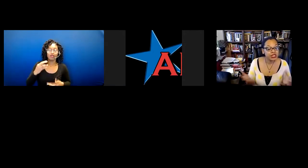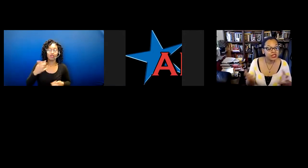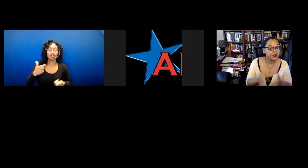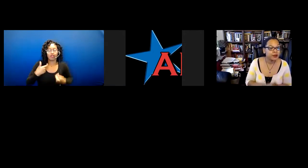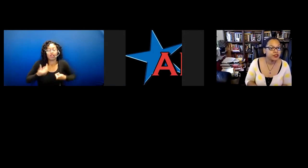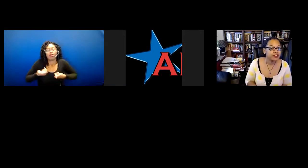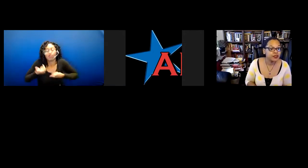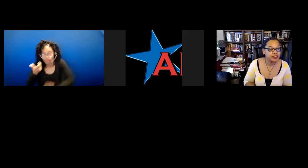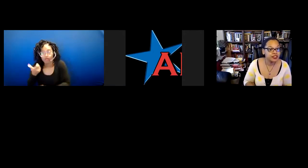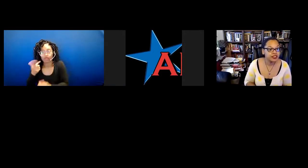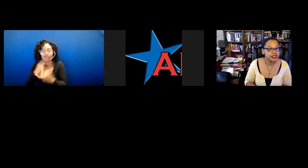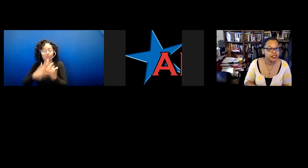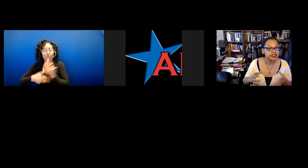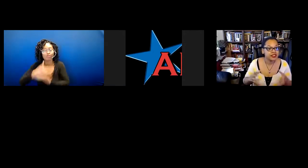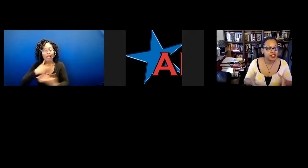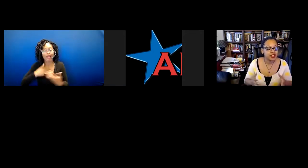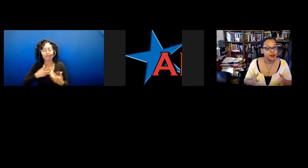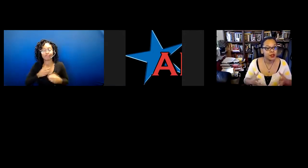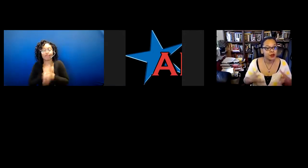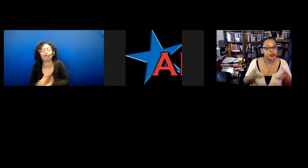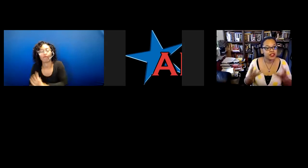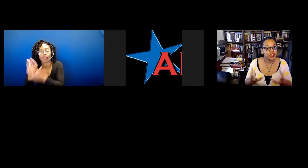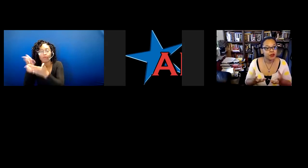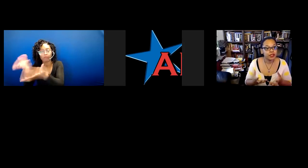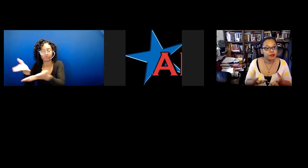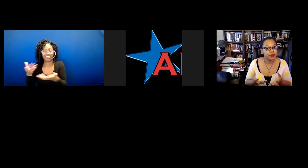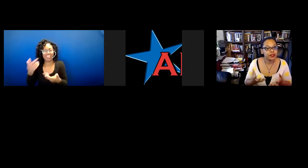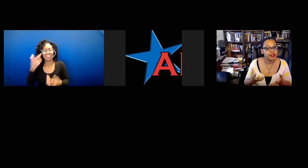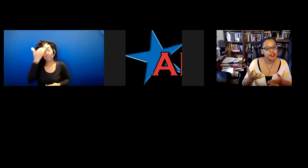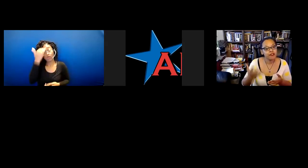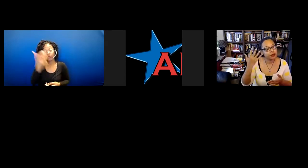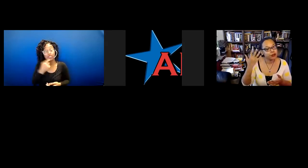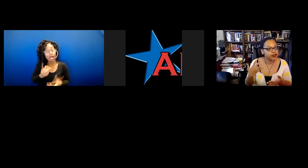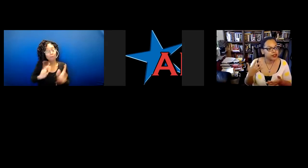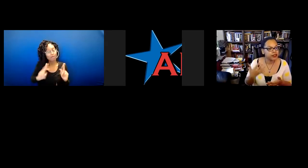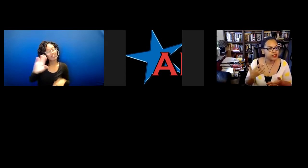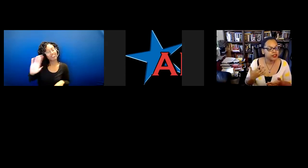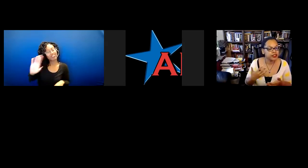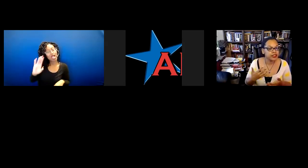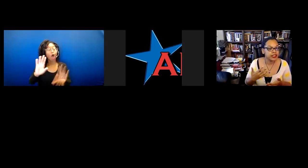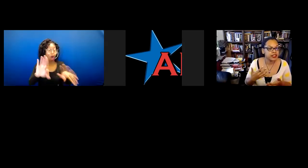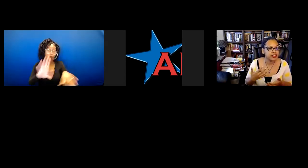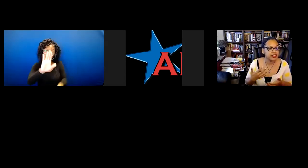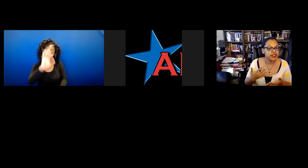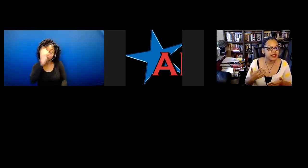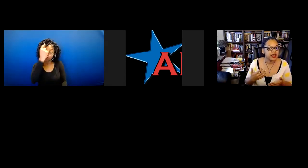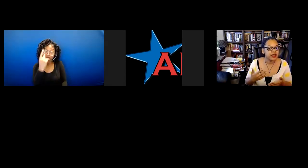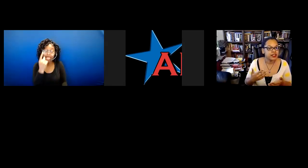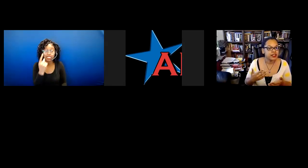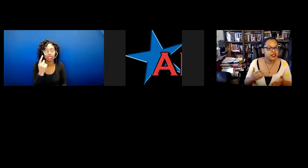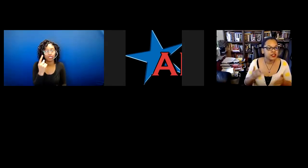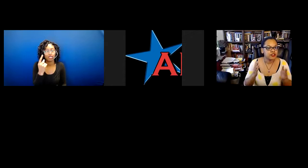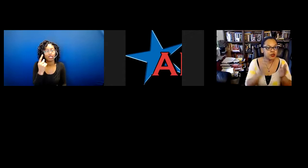really big words to essentially say, this is how we tell people in every part of their understanding